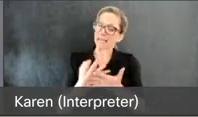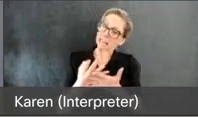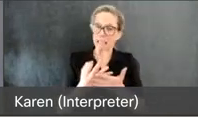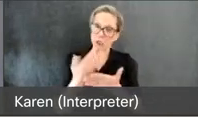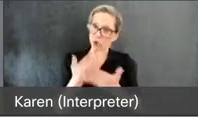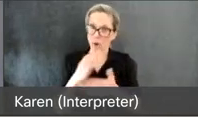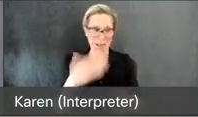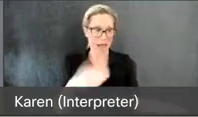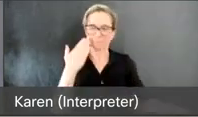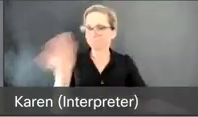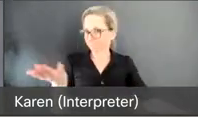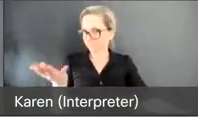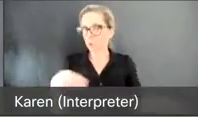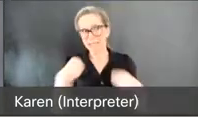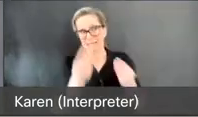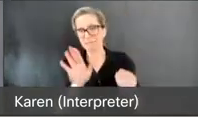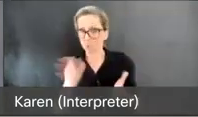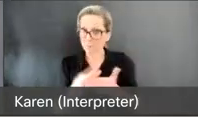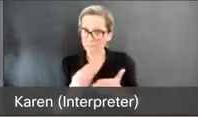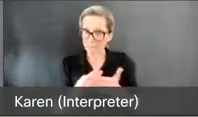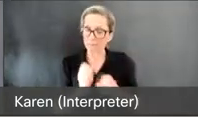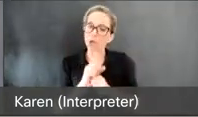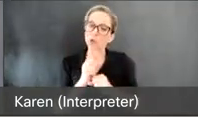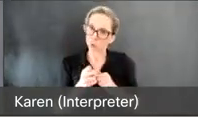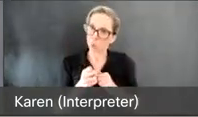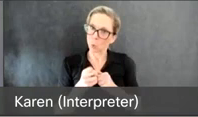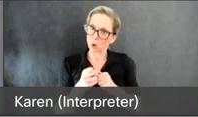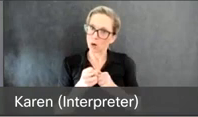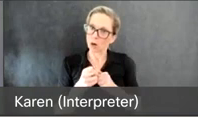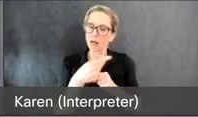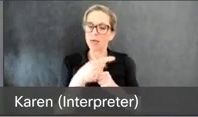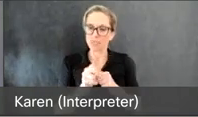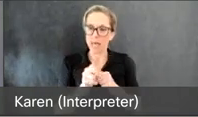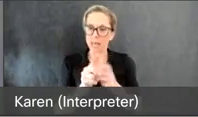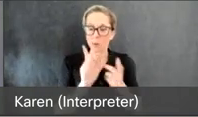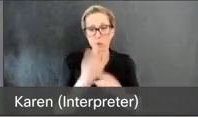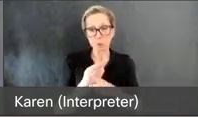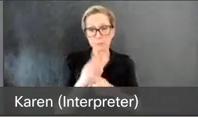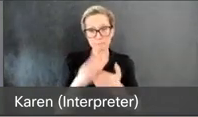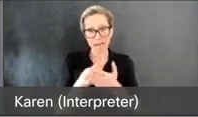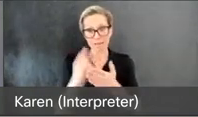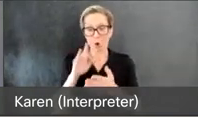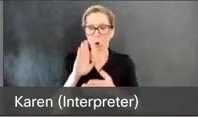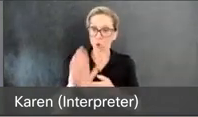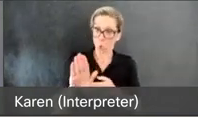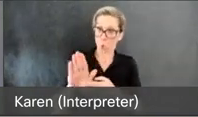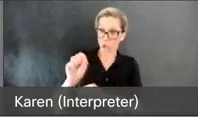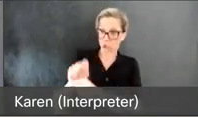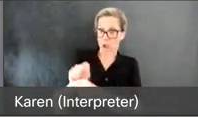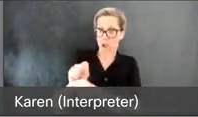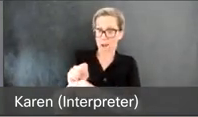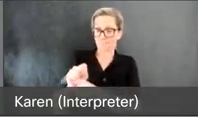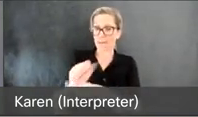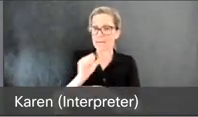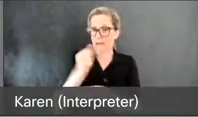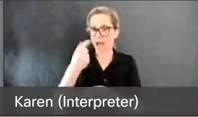money. And so you want to make sure that they are going to be able to use that money for your job and not